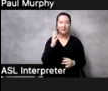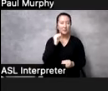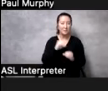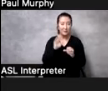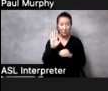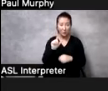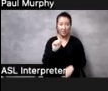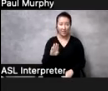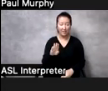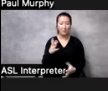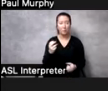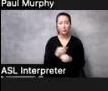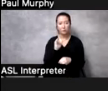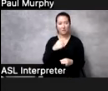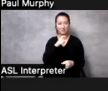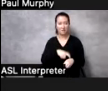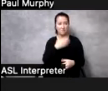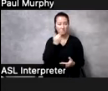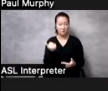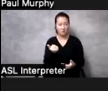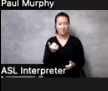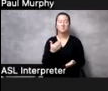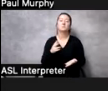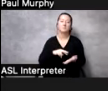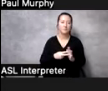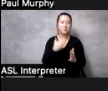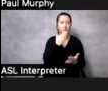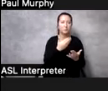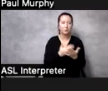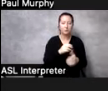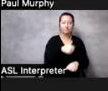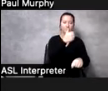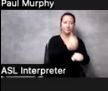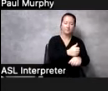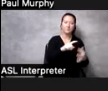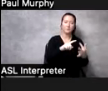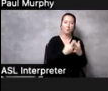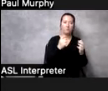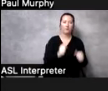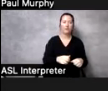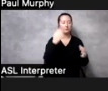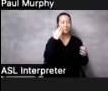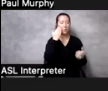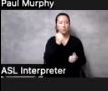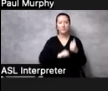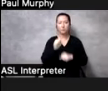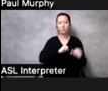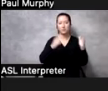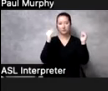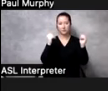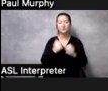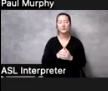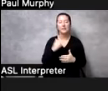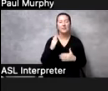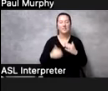the most of that time, this is a great way to kind of get off on a good footing. And so we will also provide this resource at the